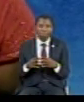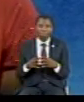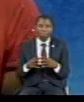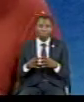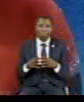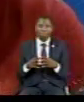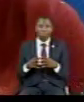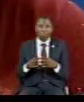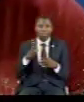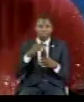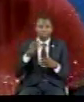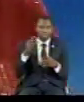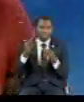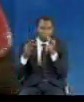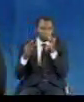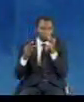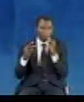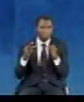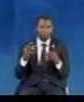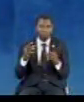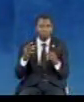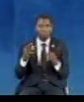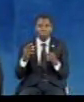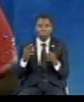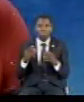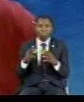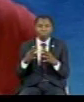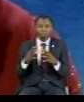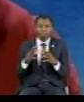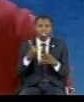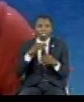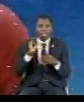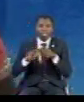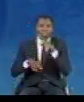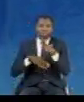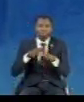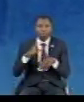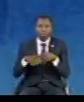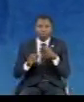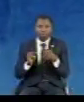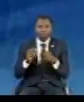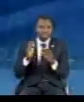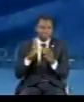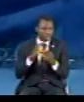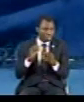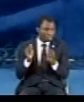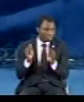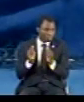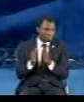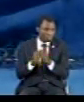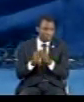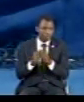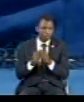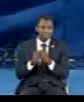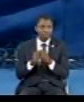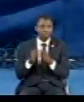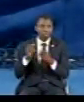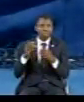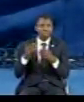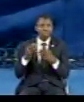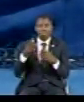And true, I get up, I waka, now small with pains. Because the accident is